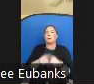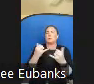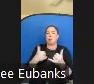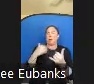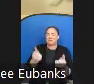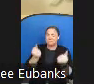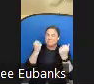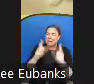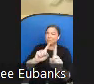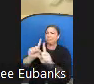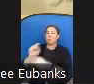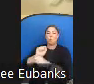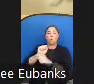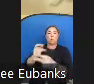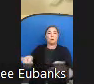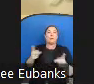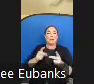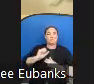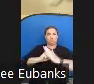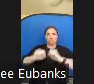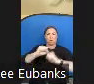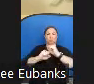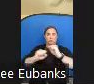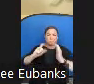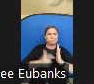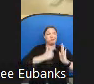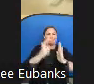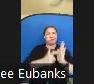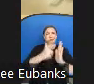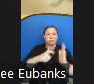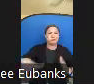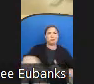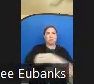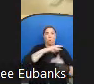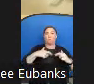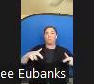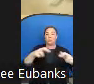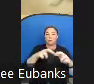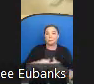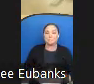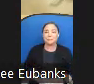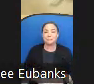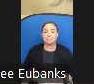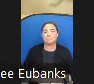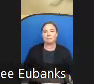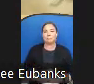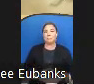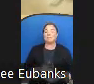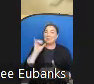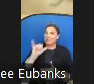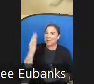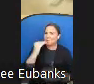workshop structures that have been excavated across the region. So this is why we're focused on